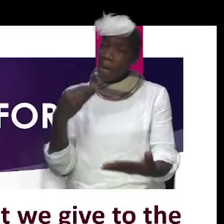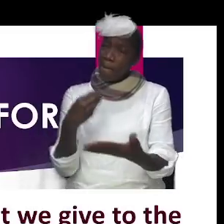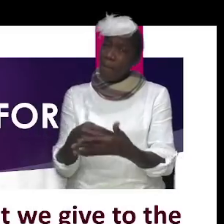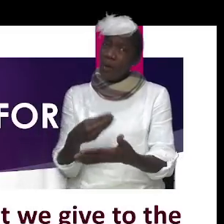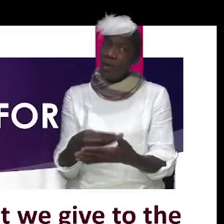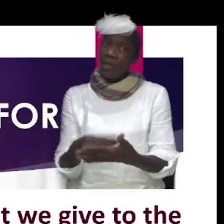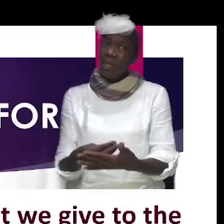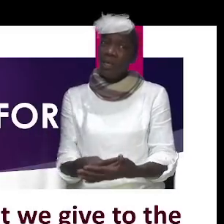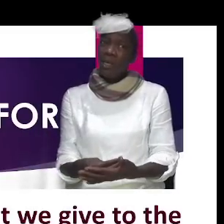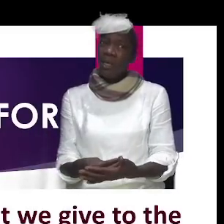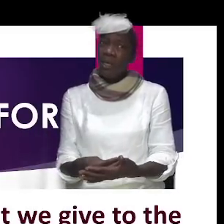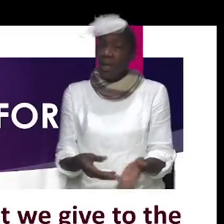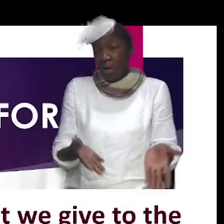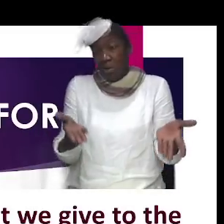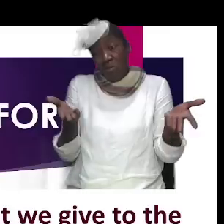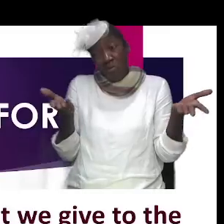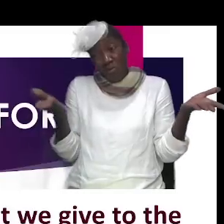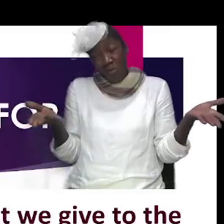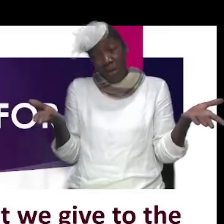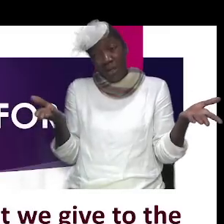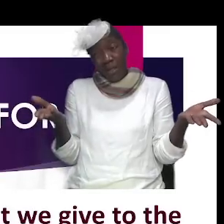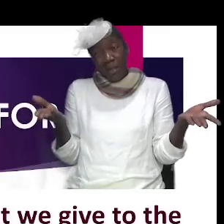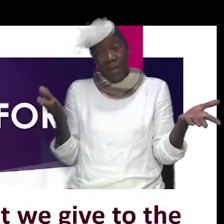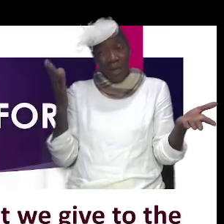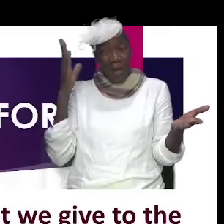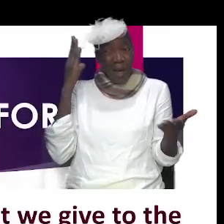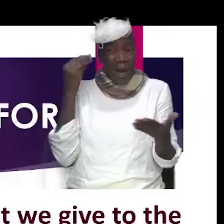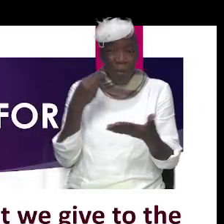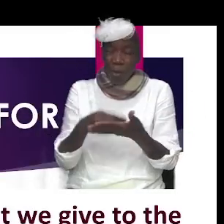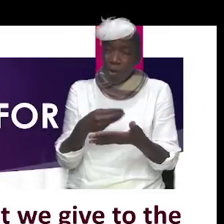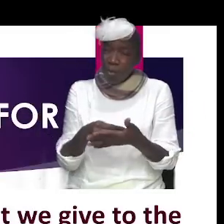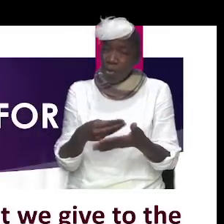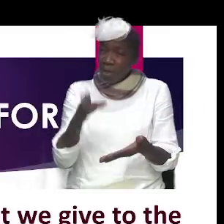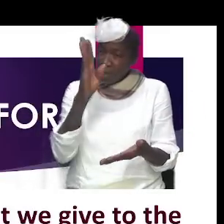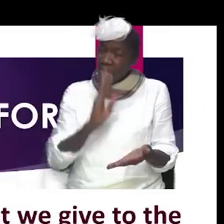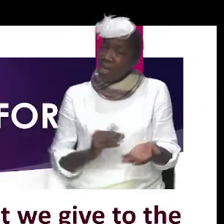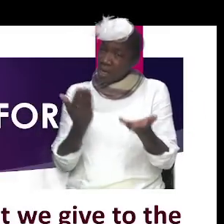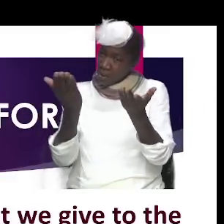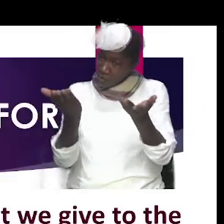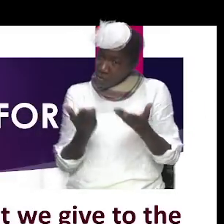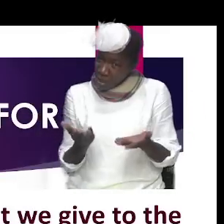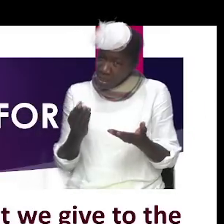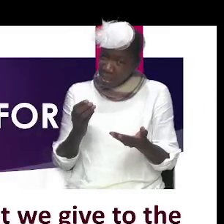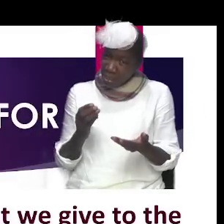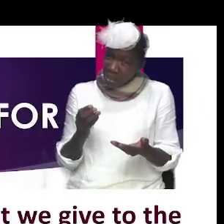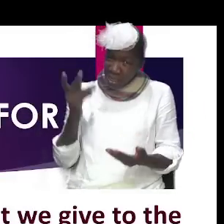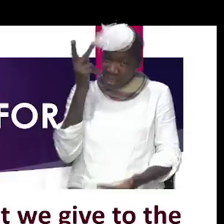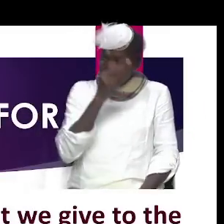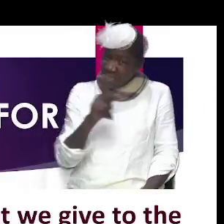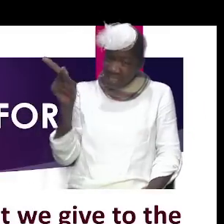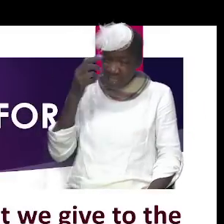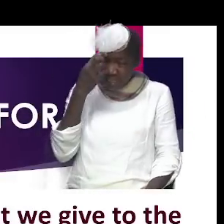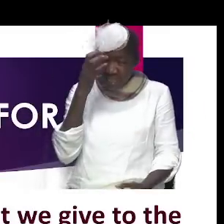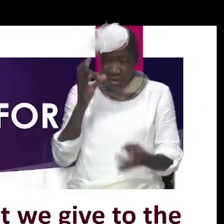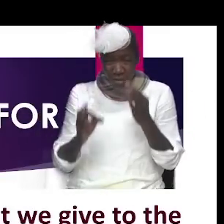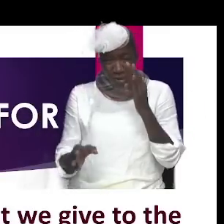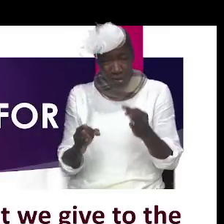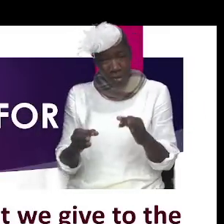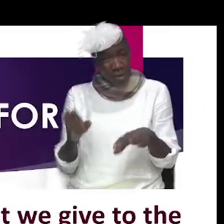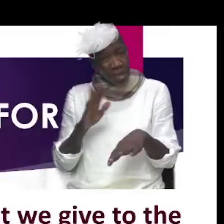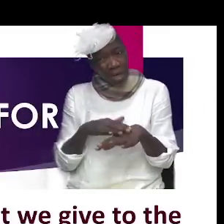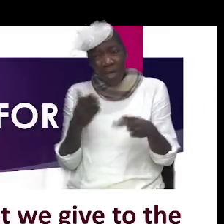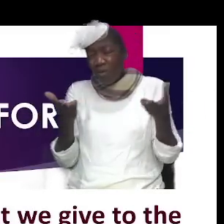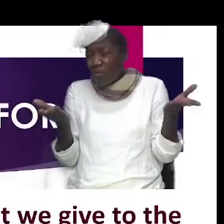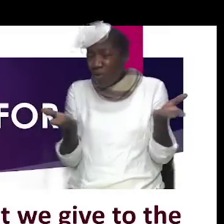What is it about money that God will want and seek to judge us on? We have to understand